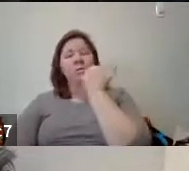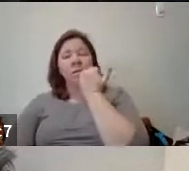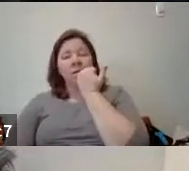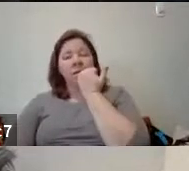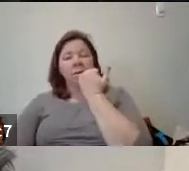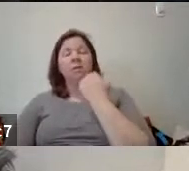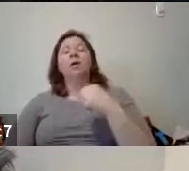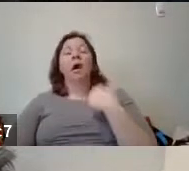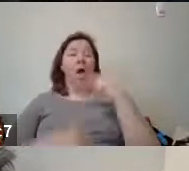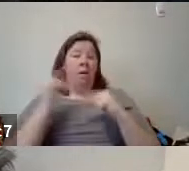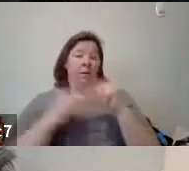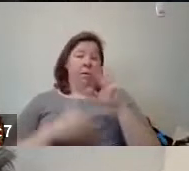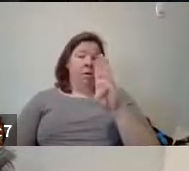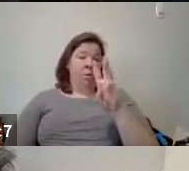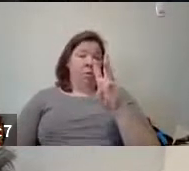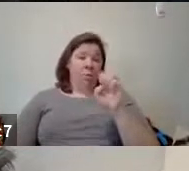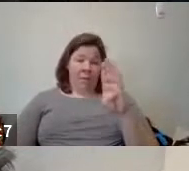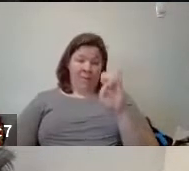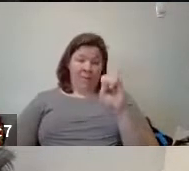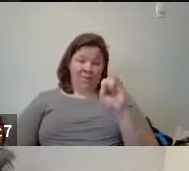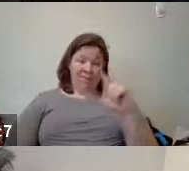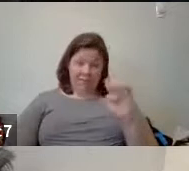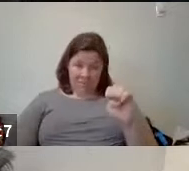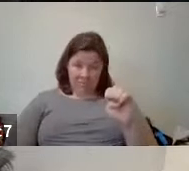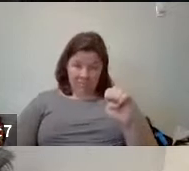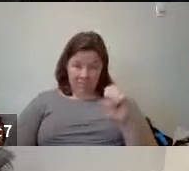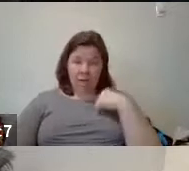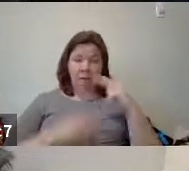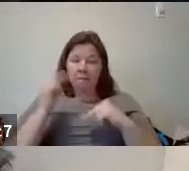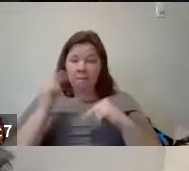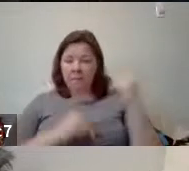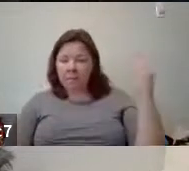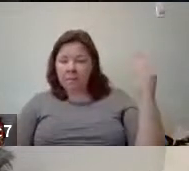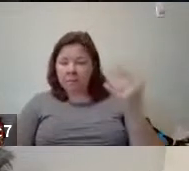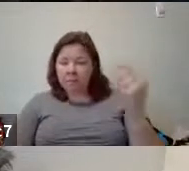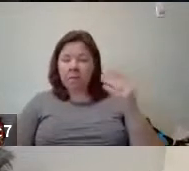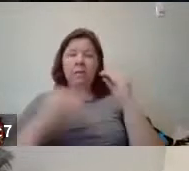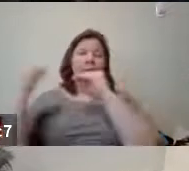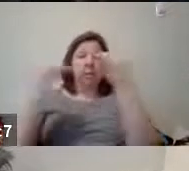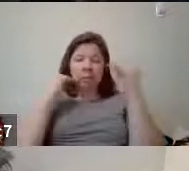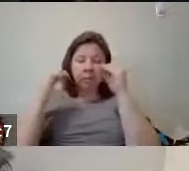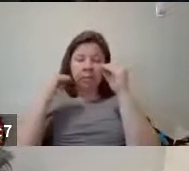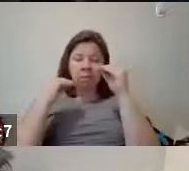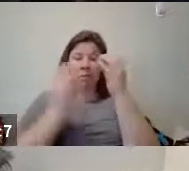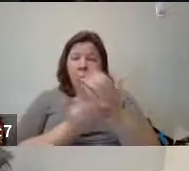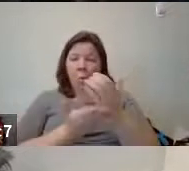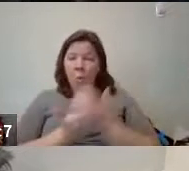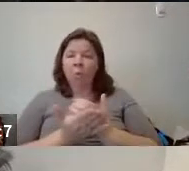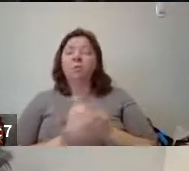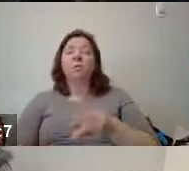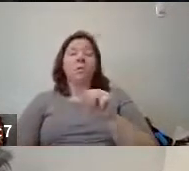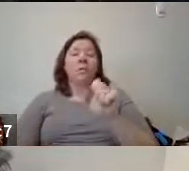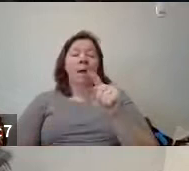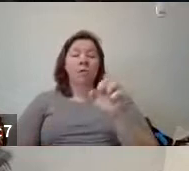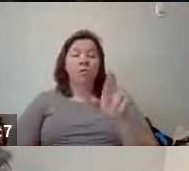income, and I built websites, and I built seminars and teach courses and masterminds. And so I really